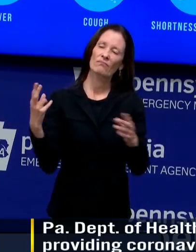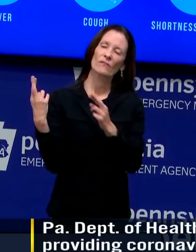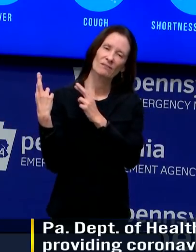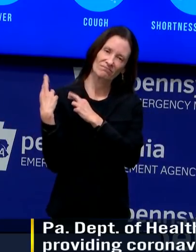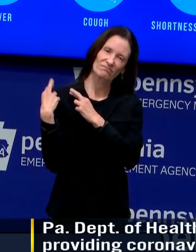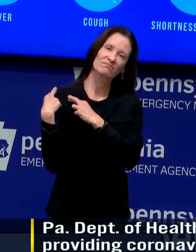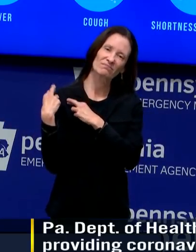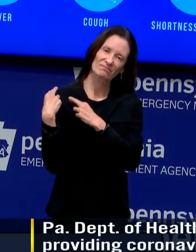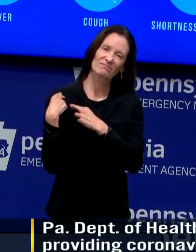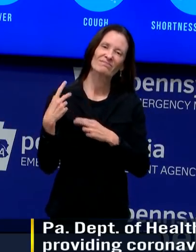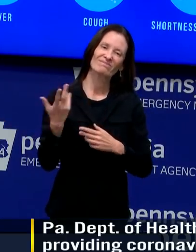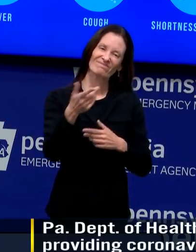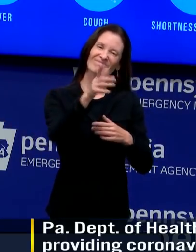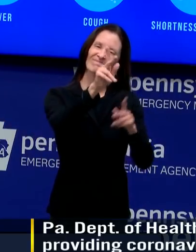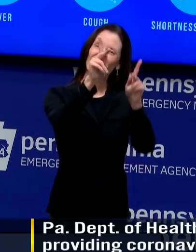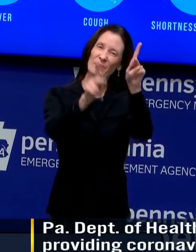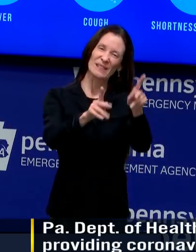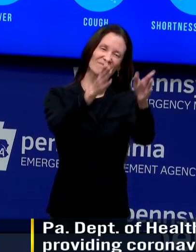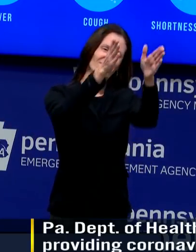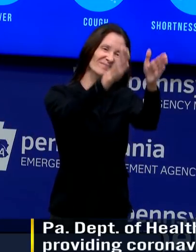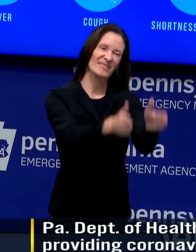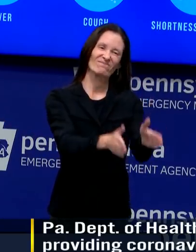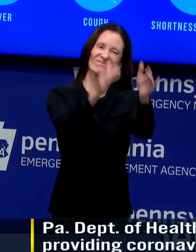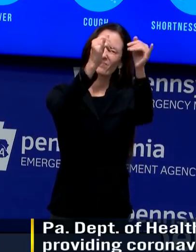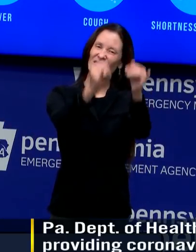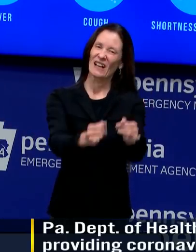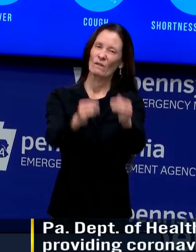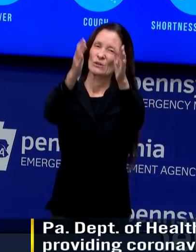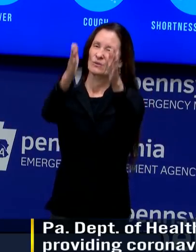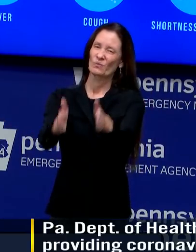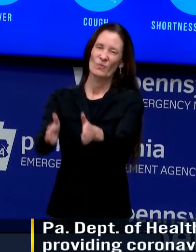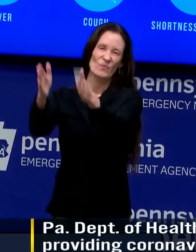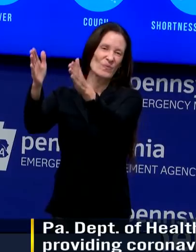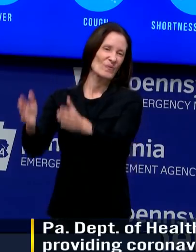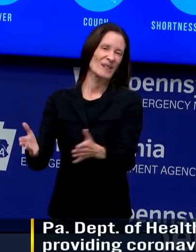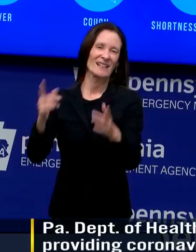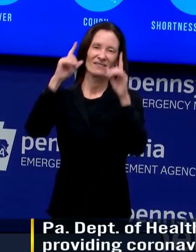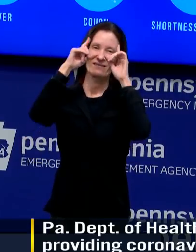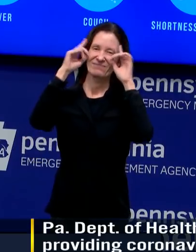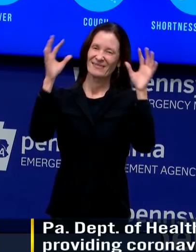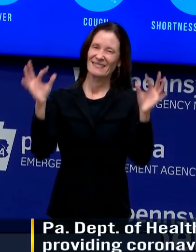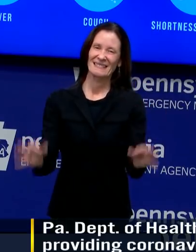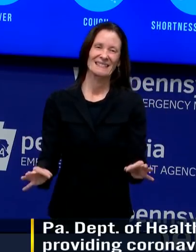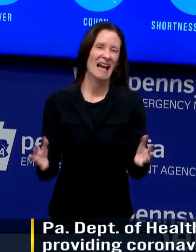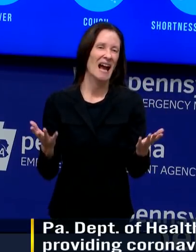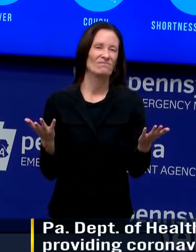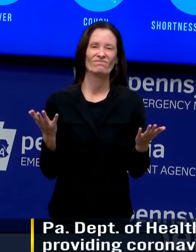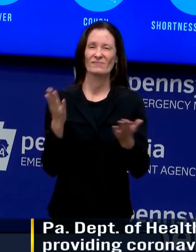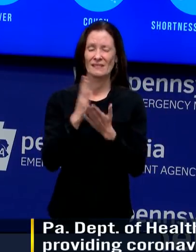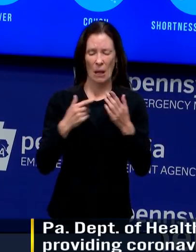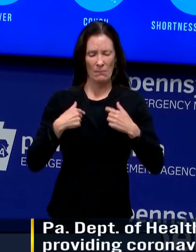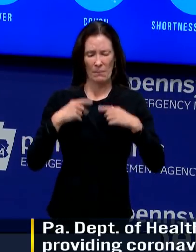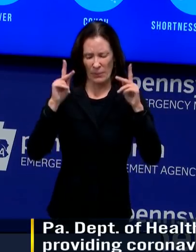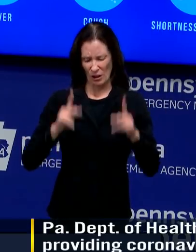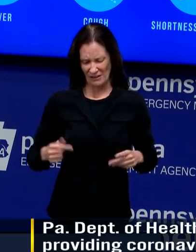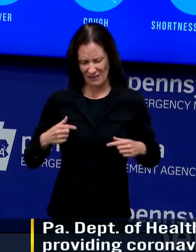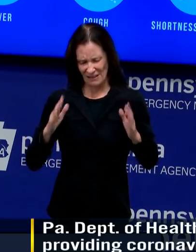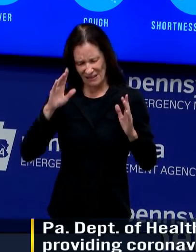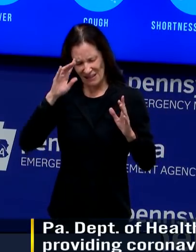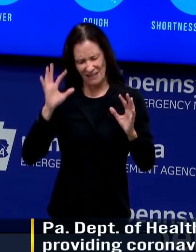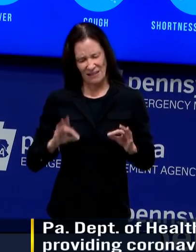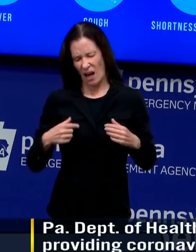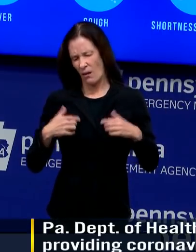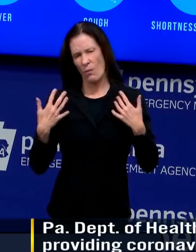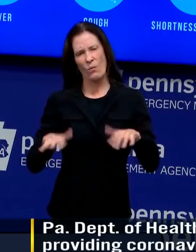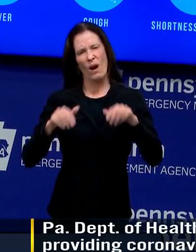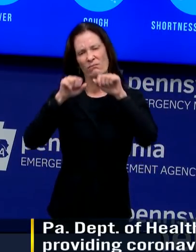each individual making the decision that they don't want to infect somebody they are near to, someone they love, a